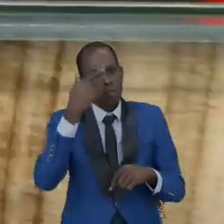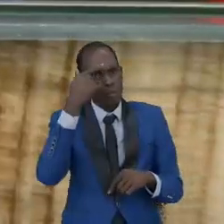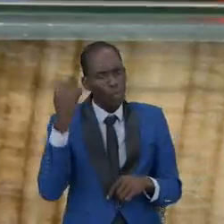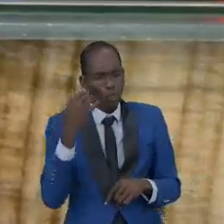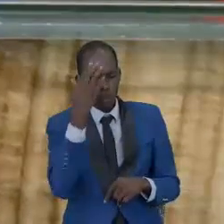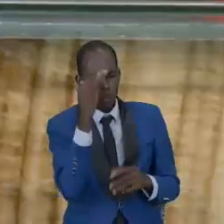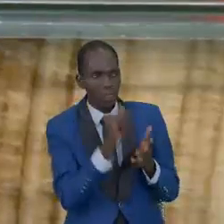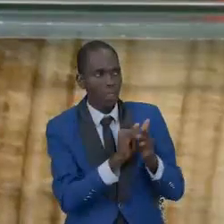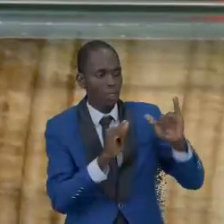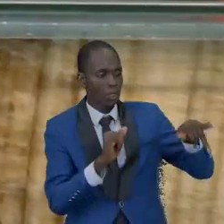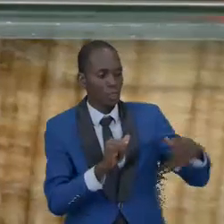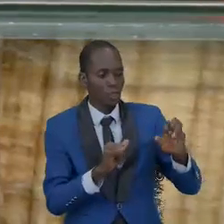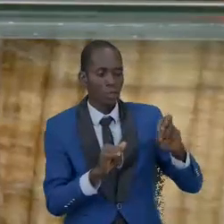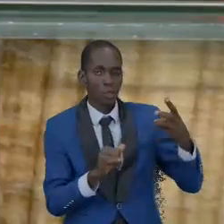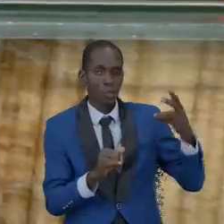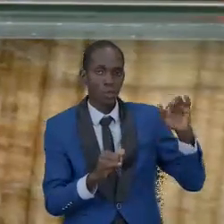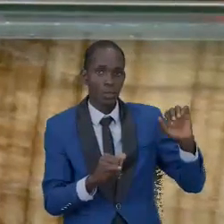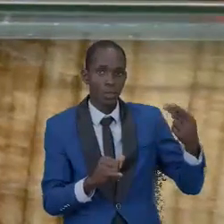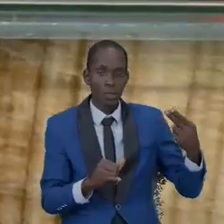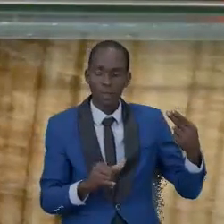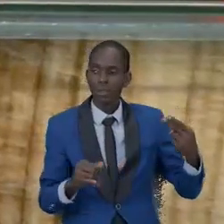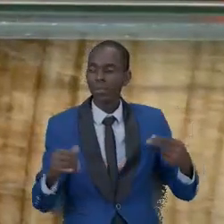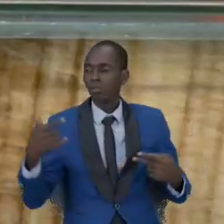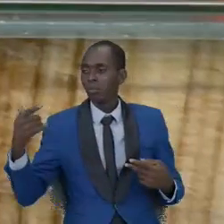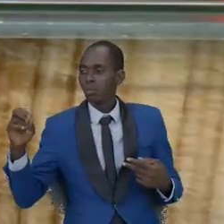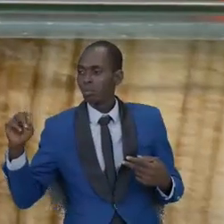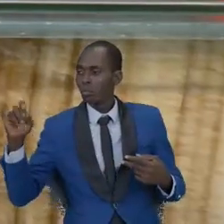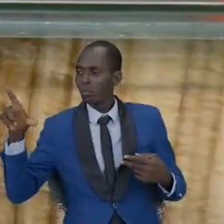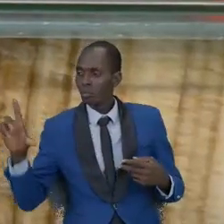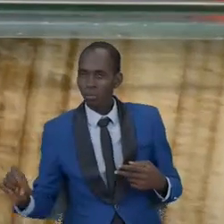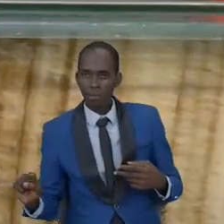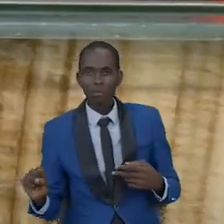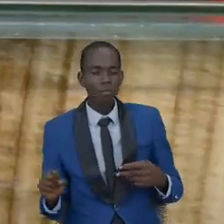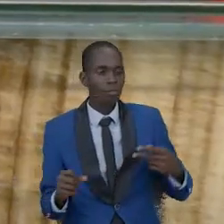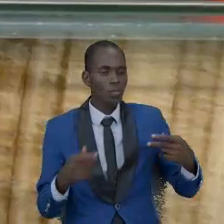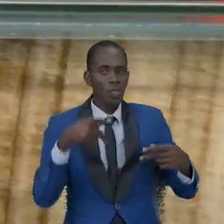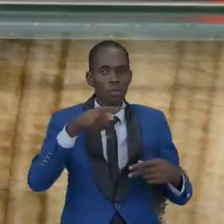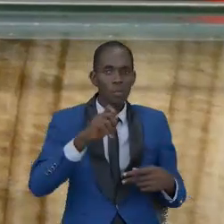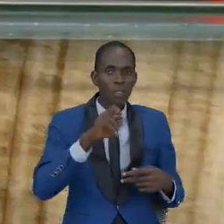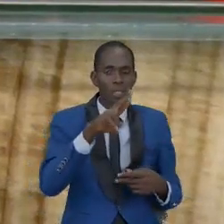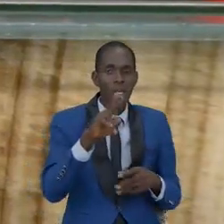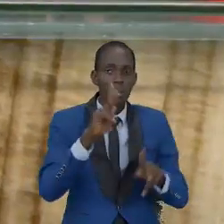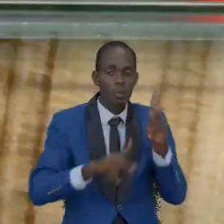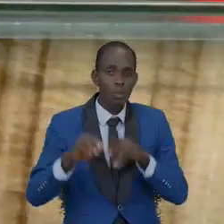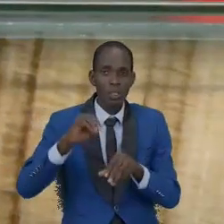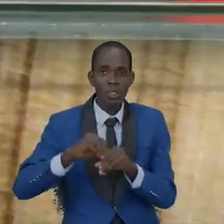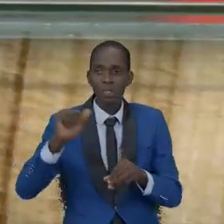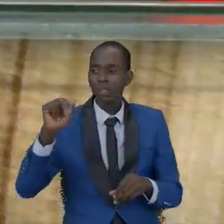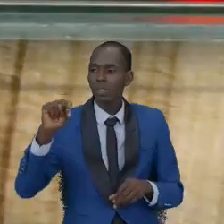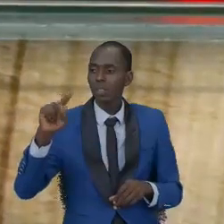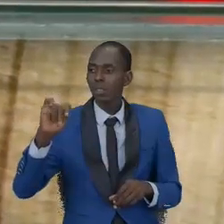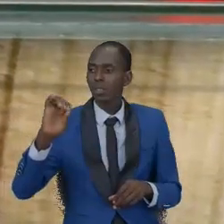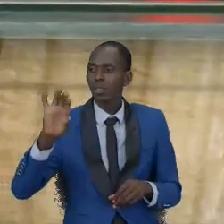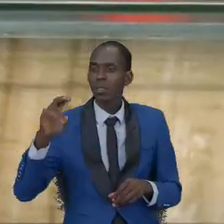or Gentile, Peter or any of those people in Antioch, is by grace we're